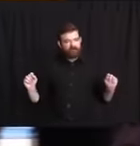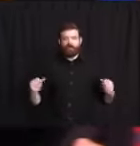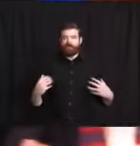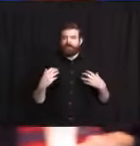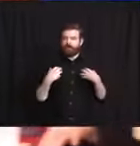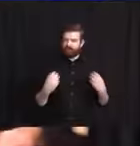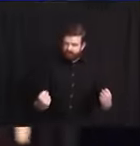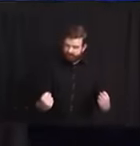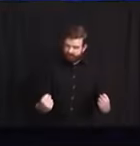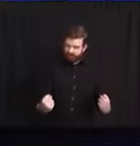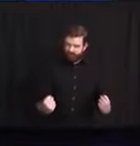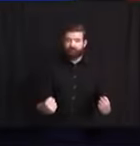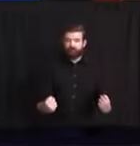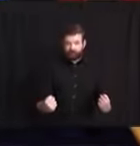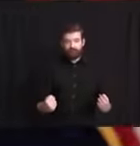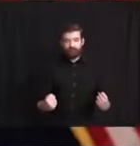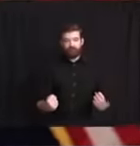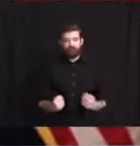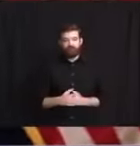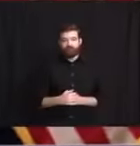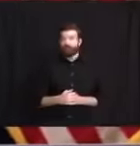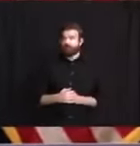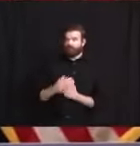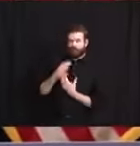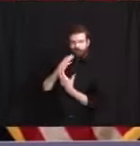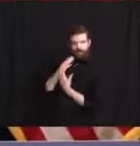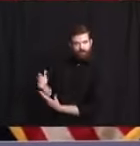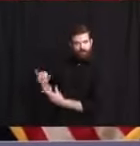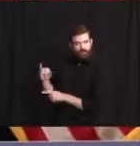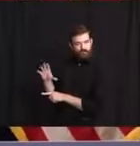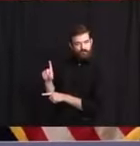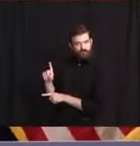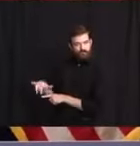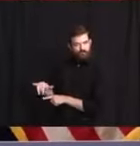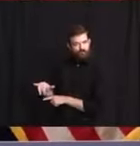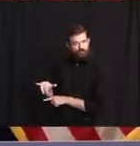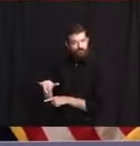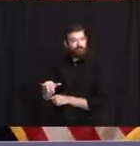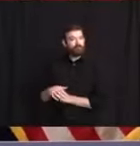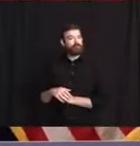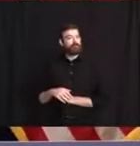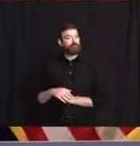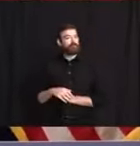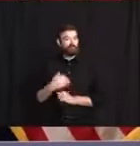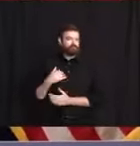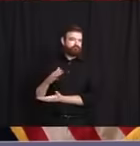thank you for everything, and I want a big underscore hosanna on the vaccination point that you're making.